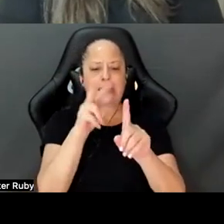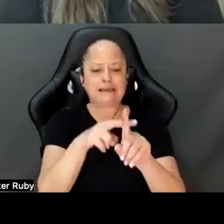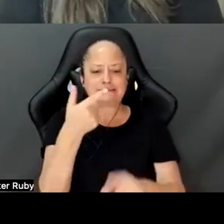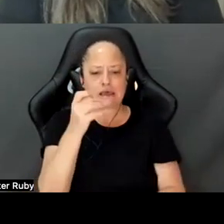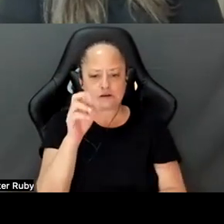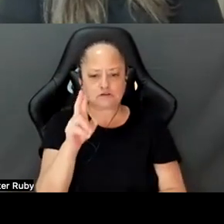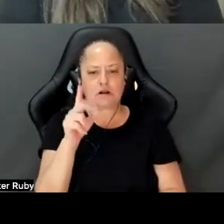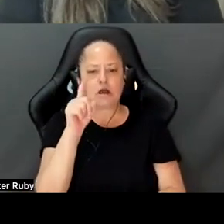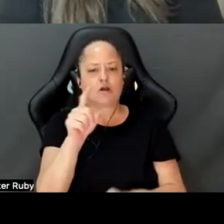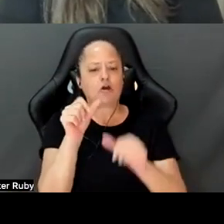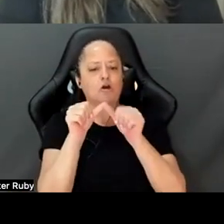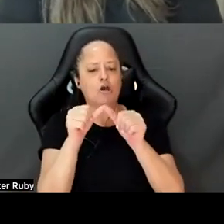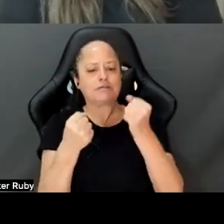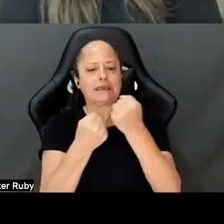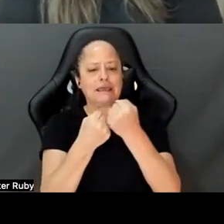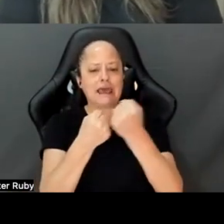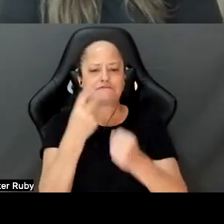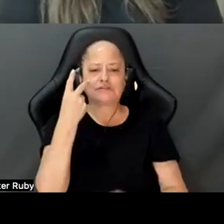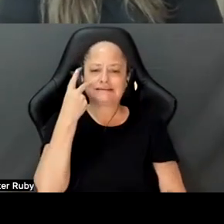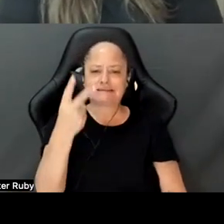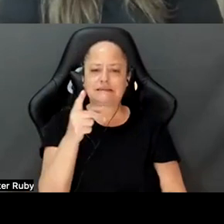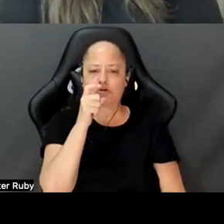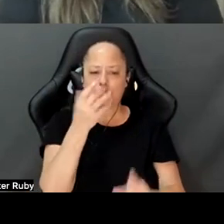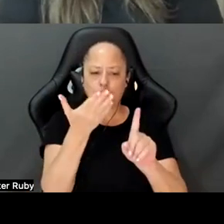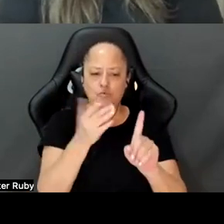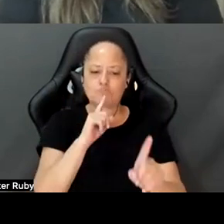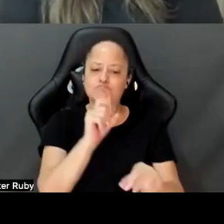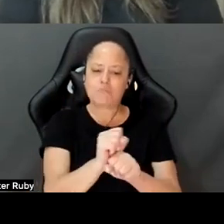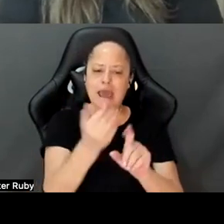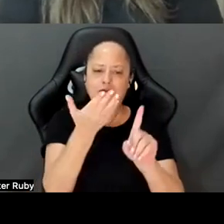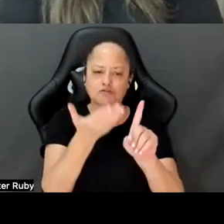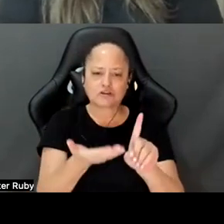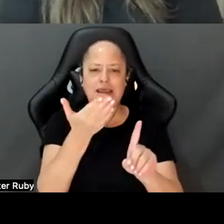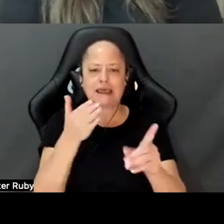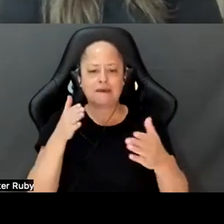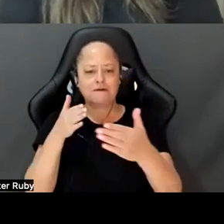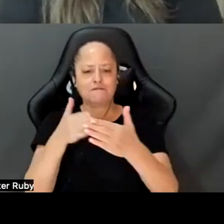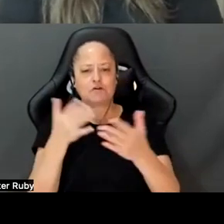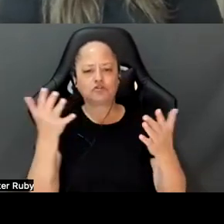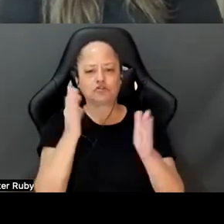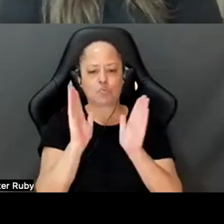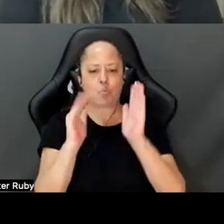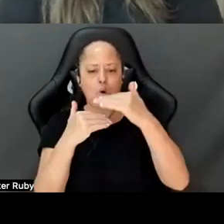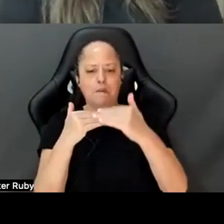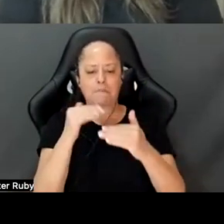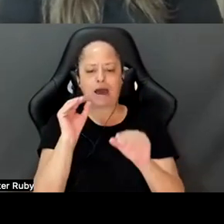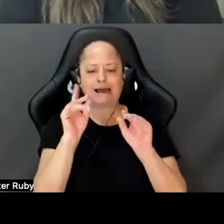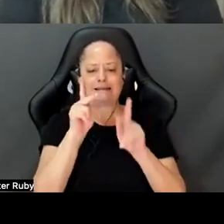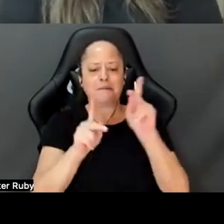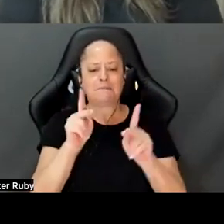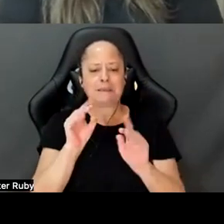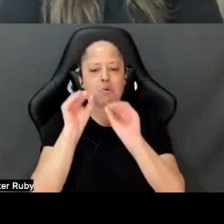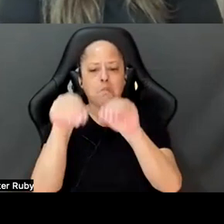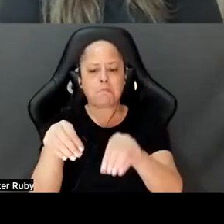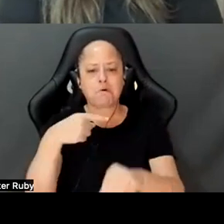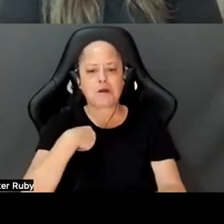constantly having to advocate for being seen as who I actually am versus what box people are putting me in. And